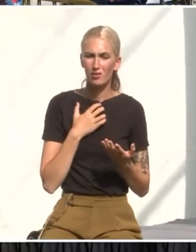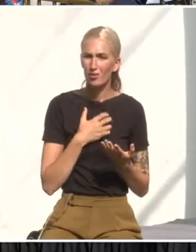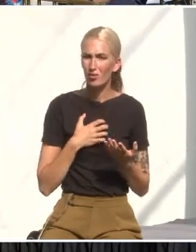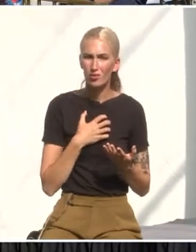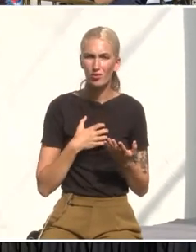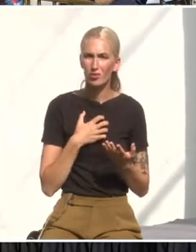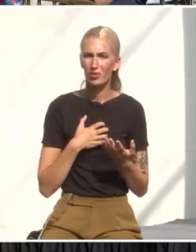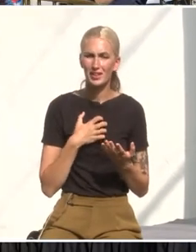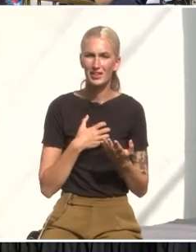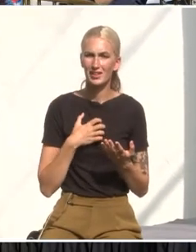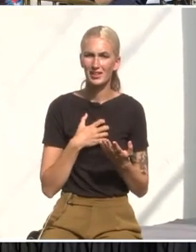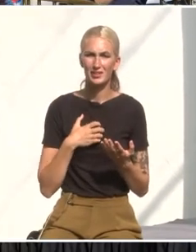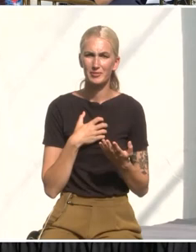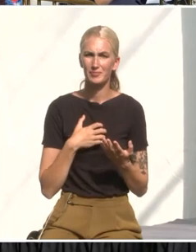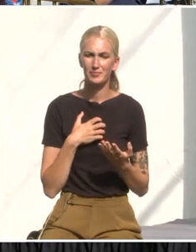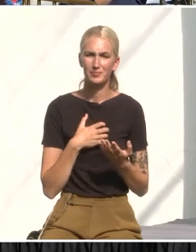to